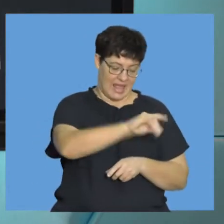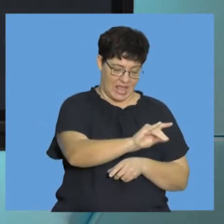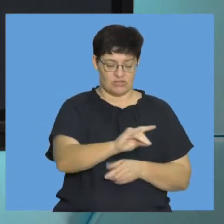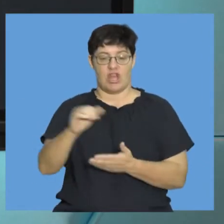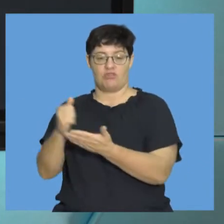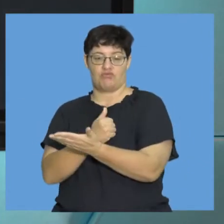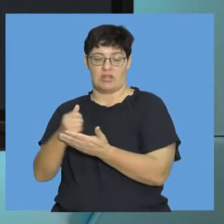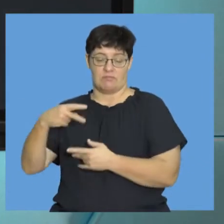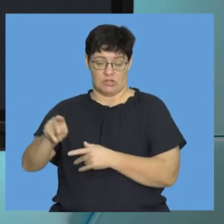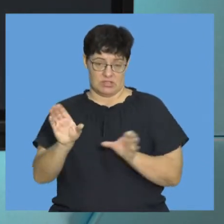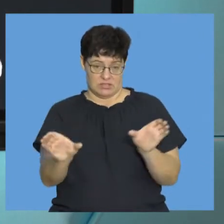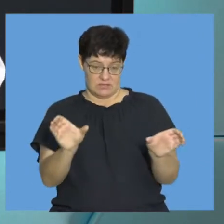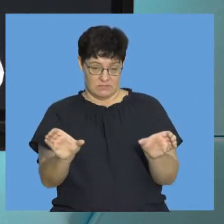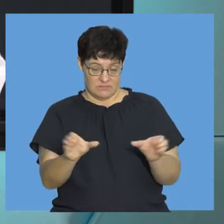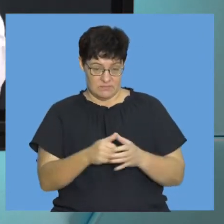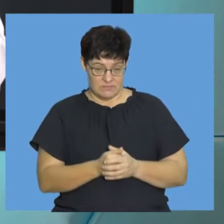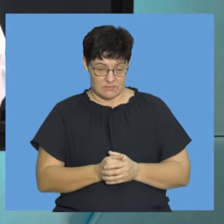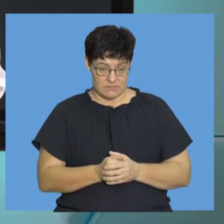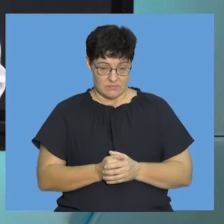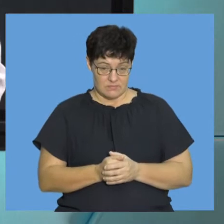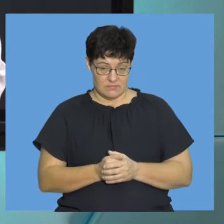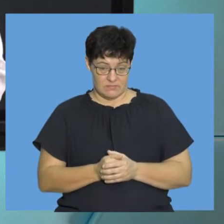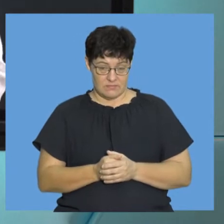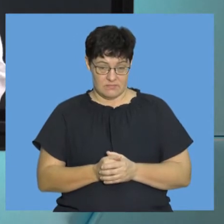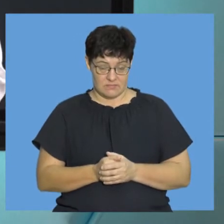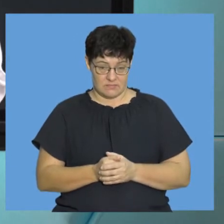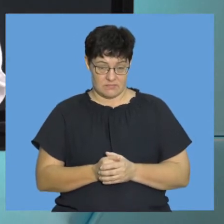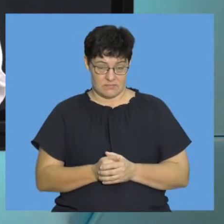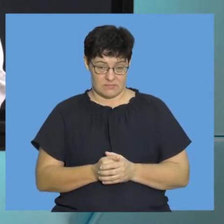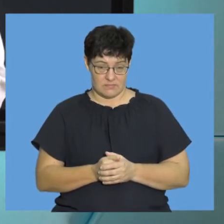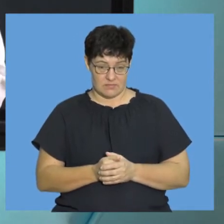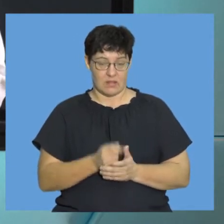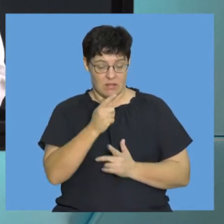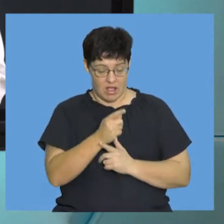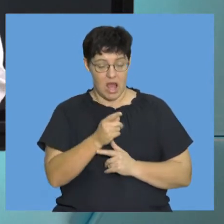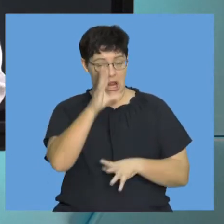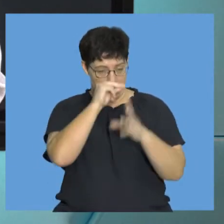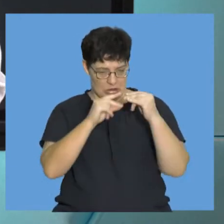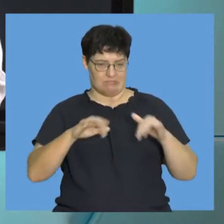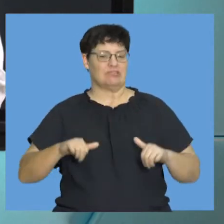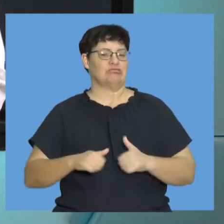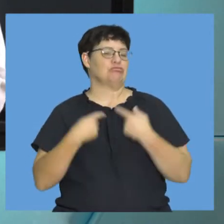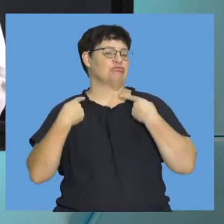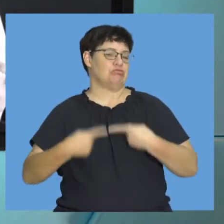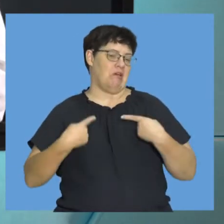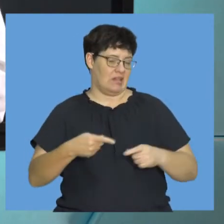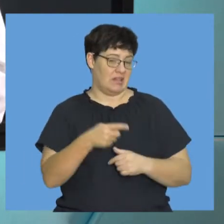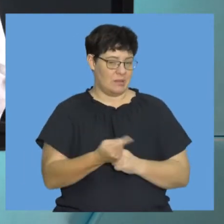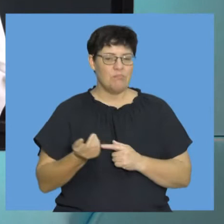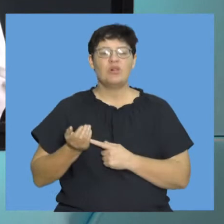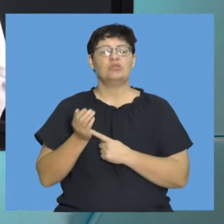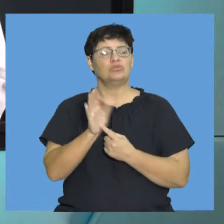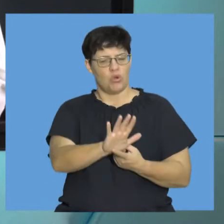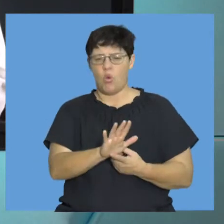and credit purchases. Now, this often is a challenge for learners, and I'm going to show you